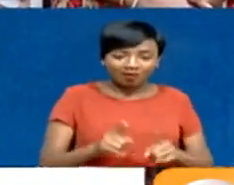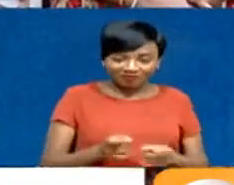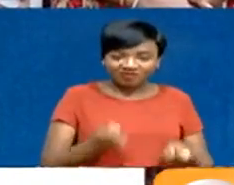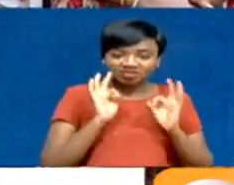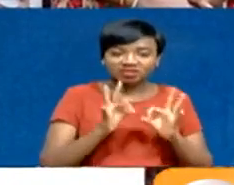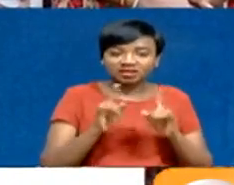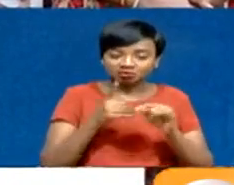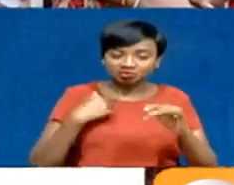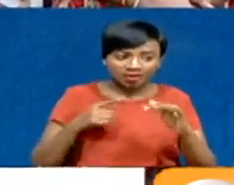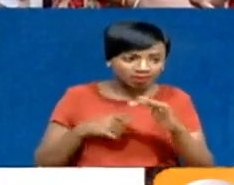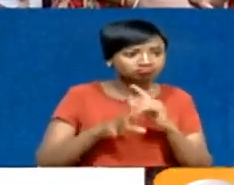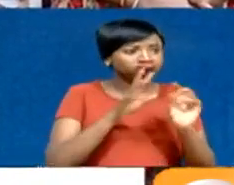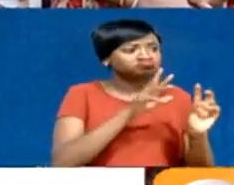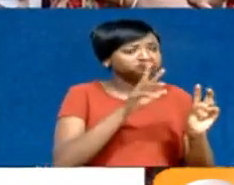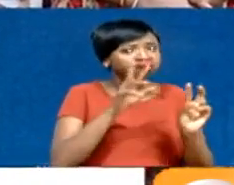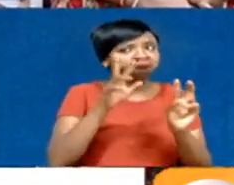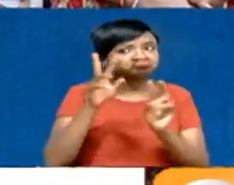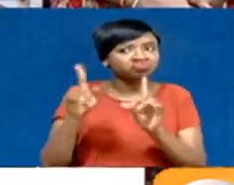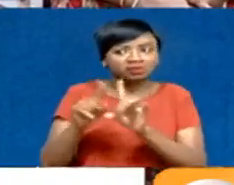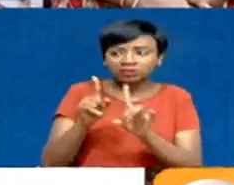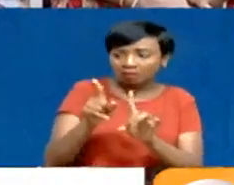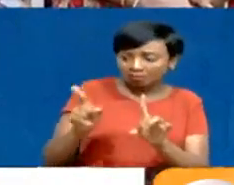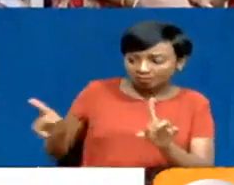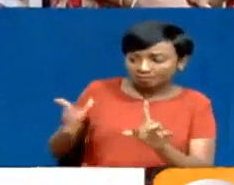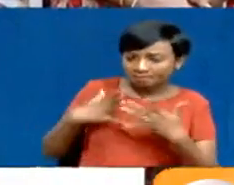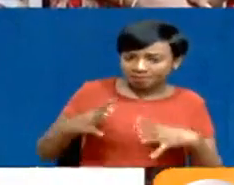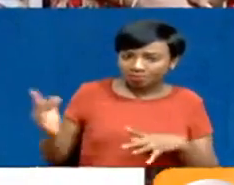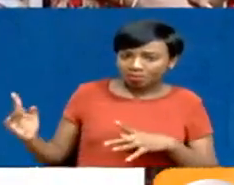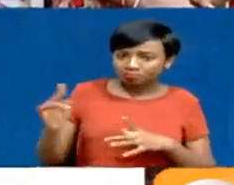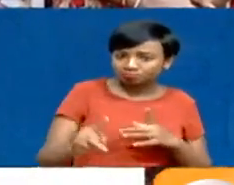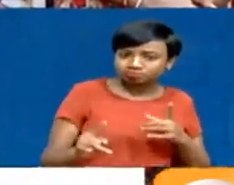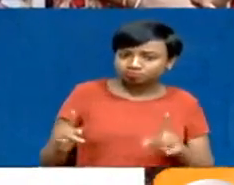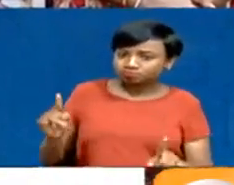tumeingia, na tunaona wananchi wa sehemu hii